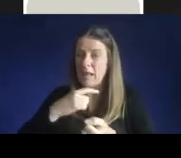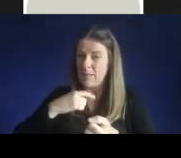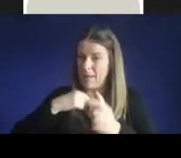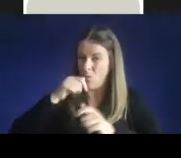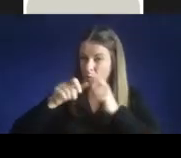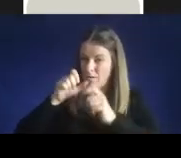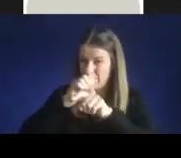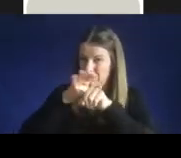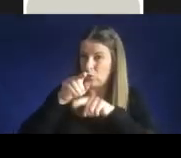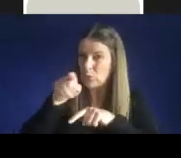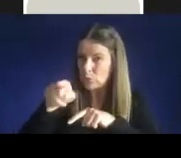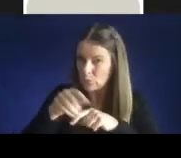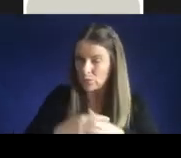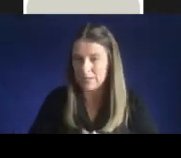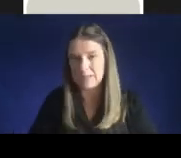Ensler.